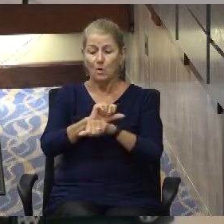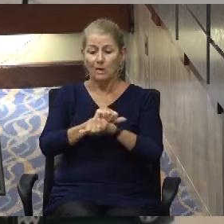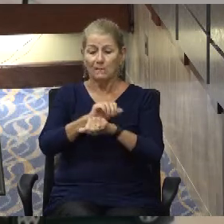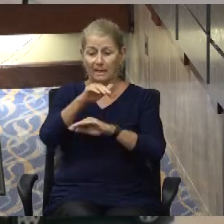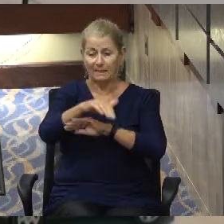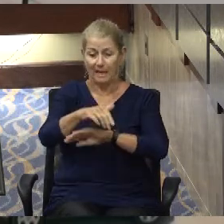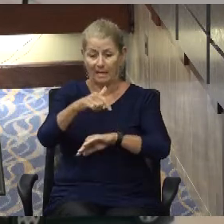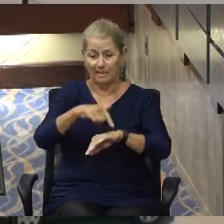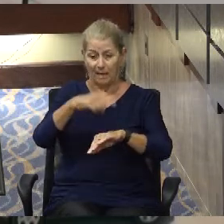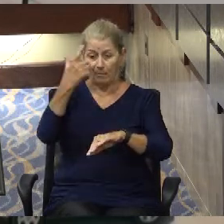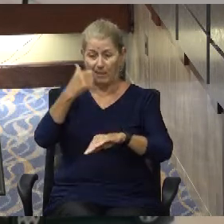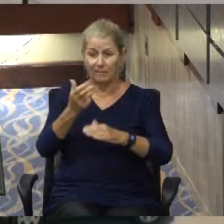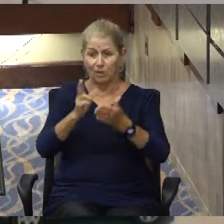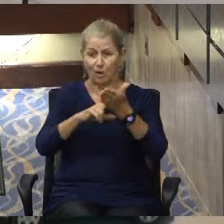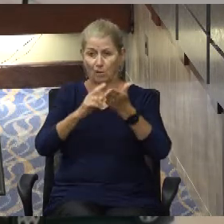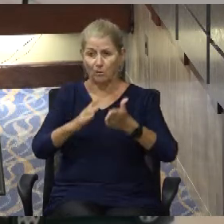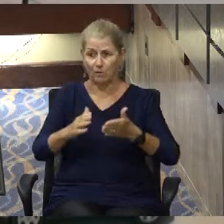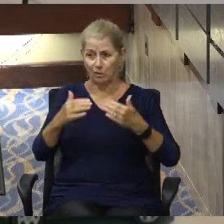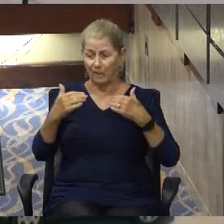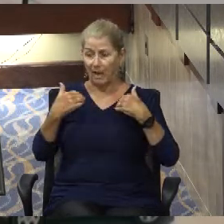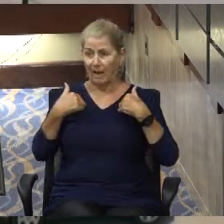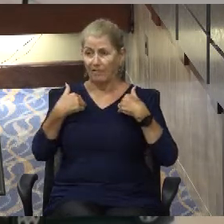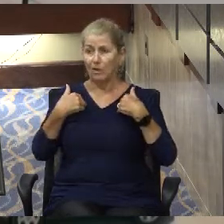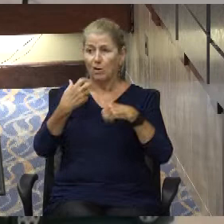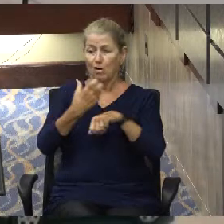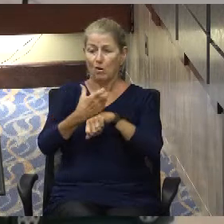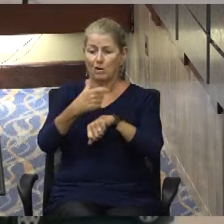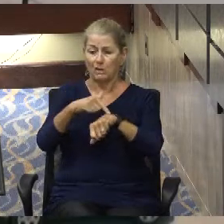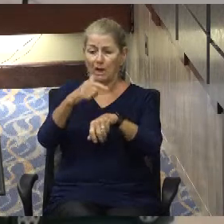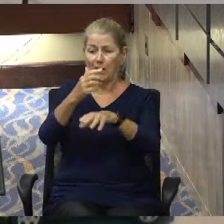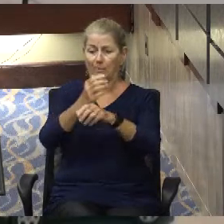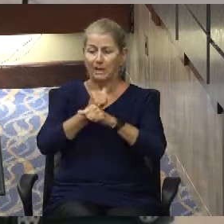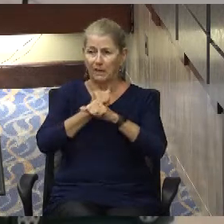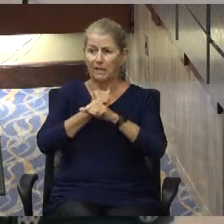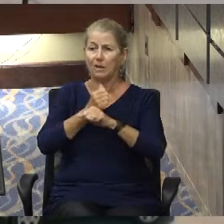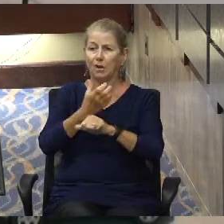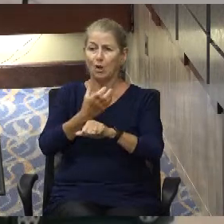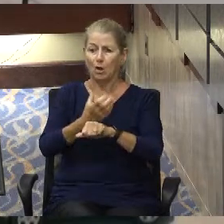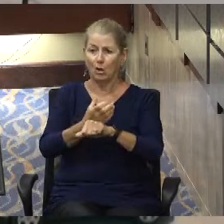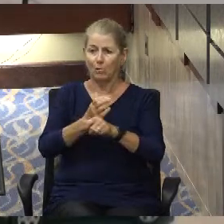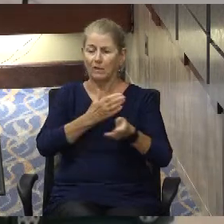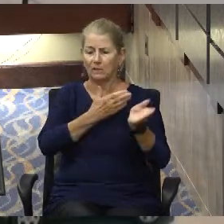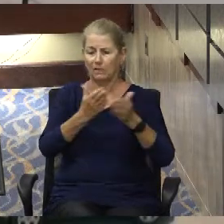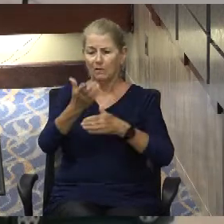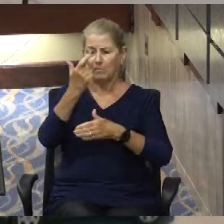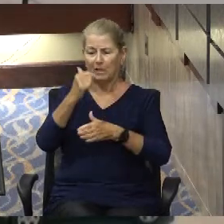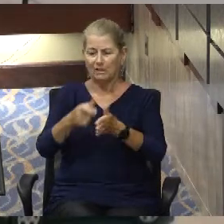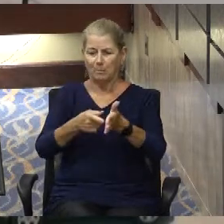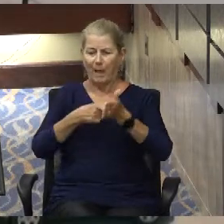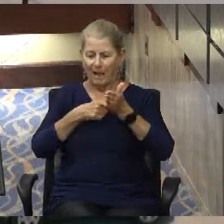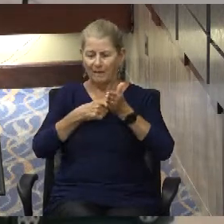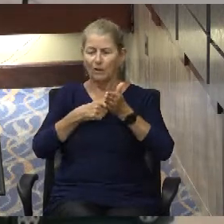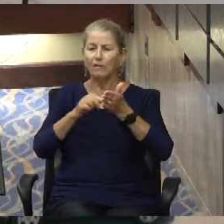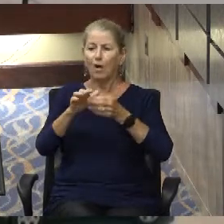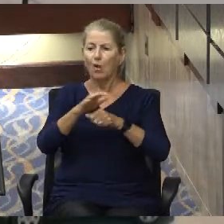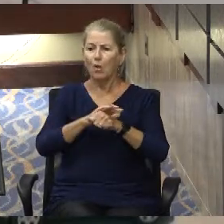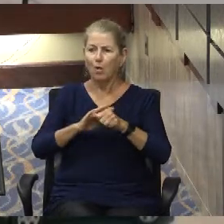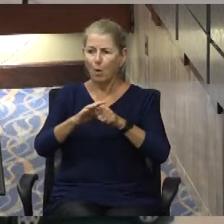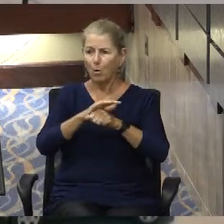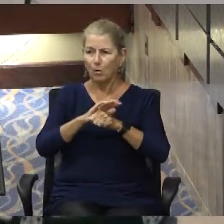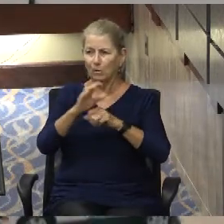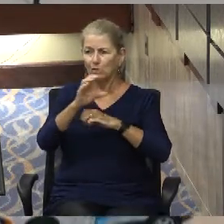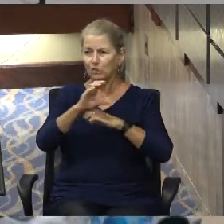contractor's having a very hard time getting concrete delivered because there's so much demand for local construction with us and with I-35.